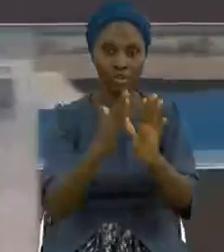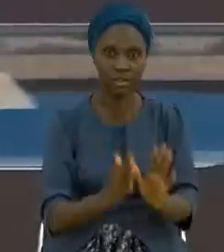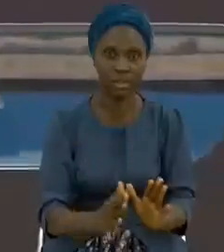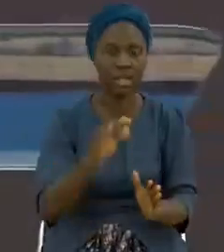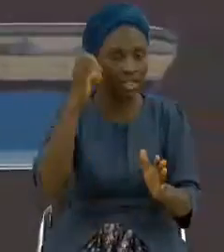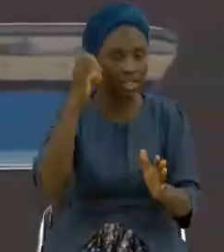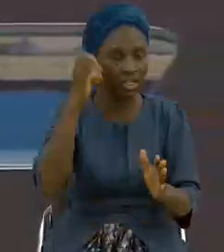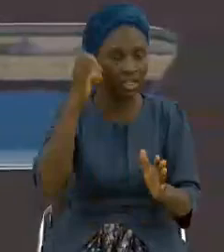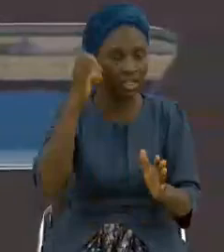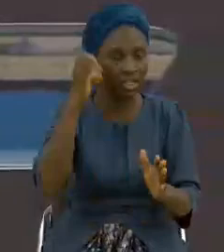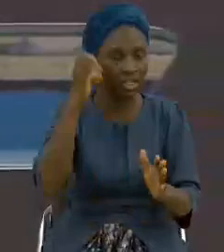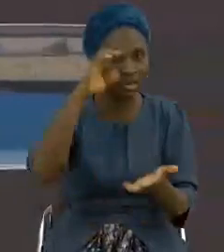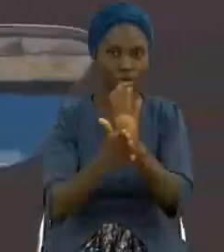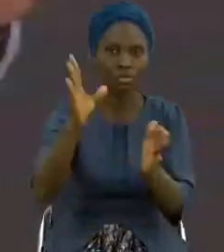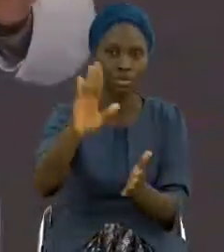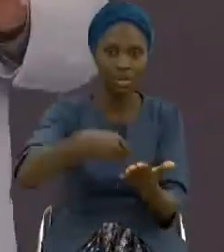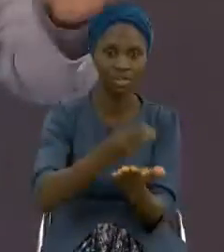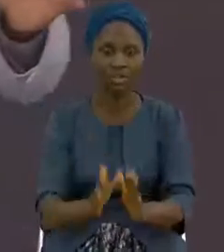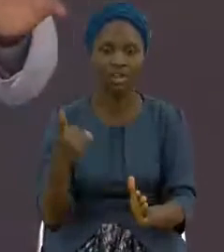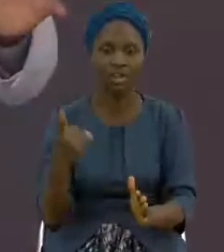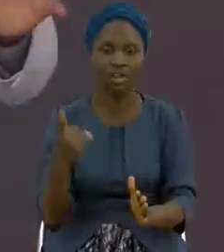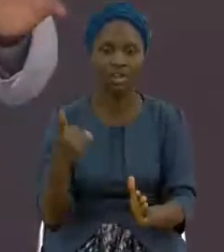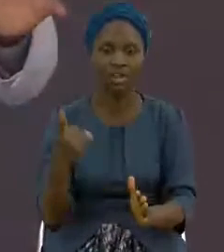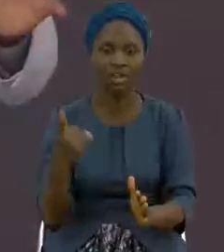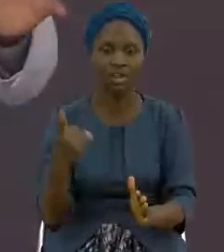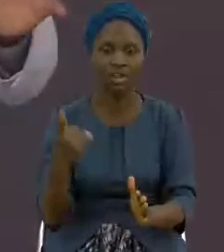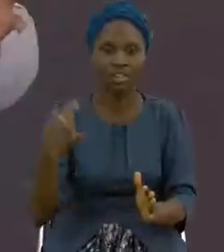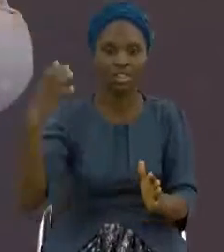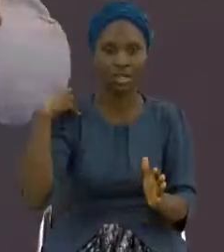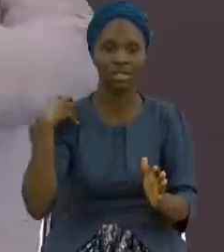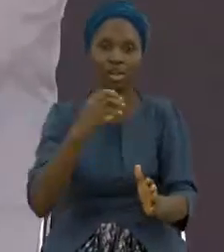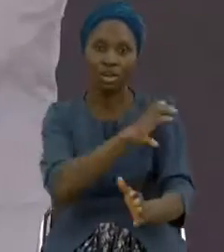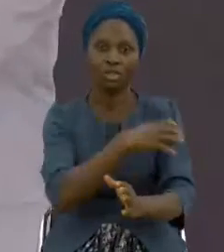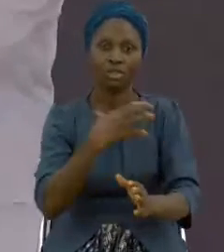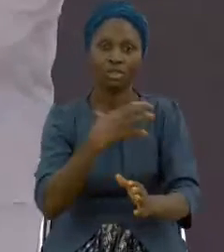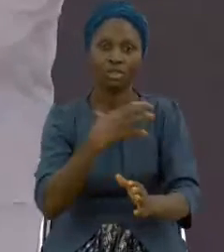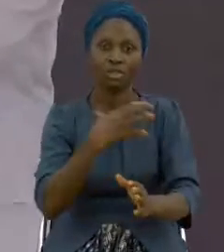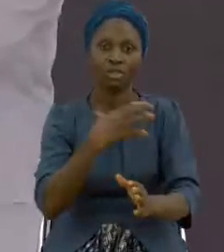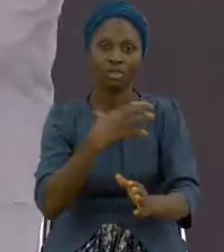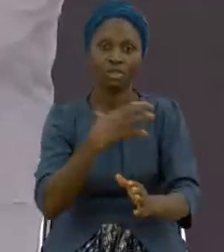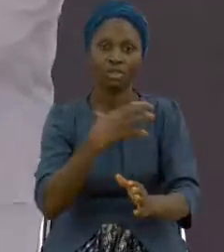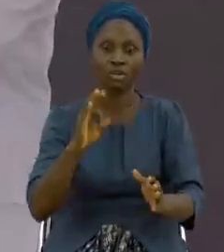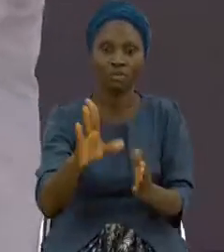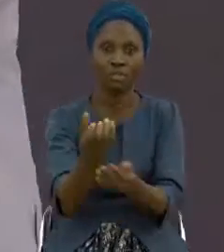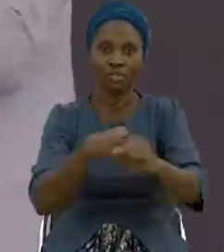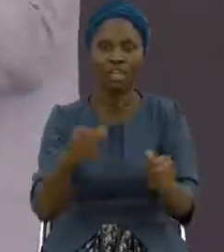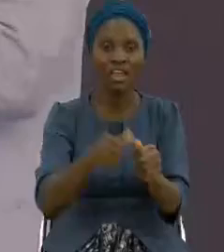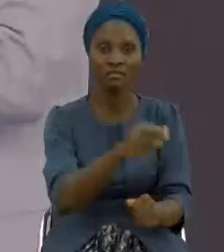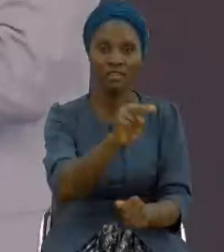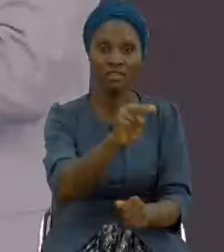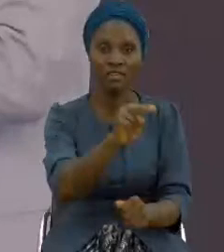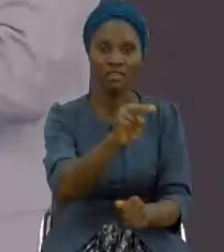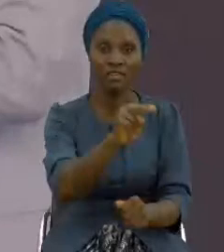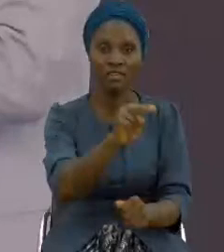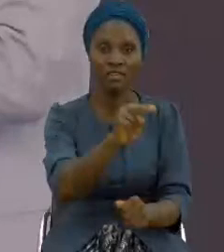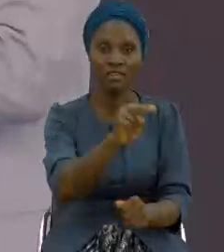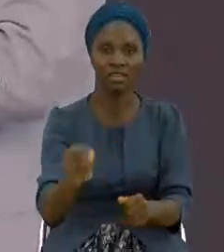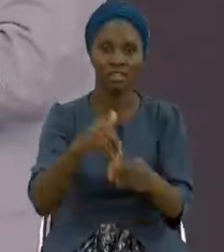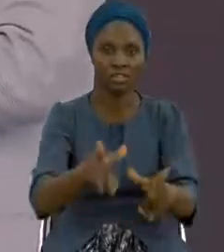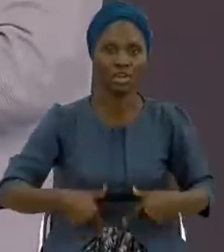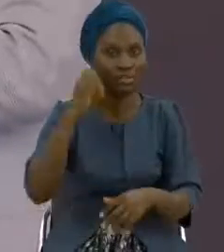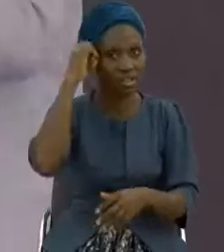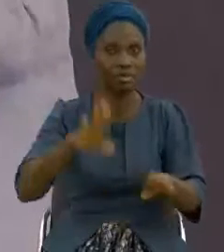your salvation. Every need in your life supplied, every problem in your life solved,